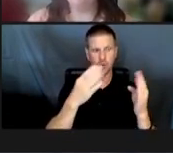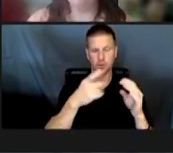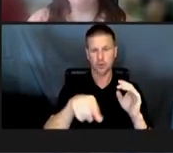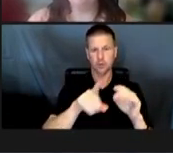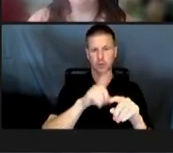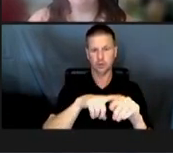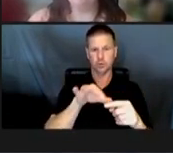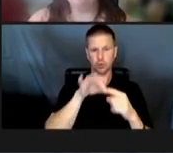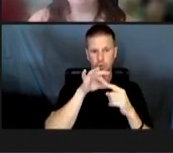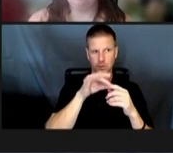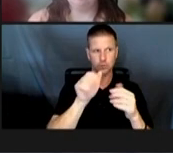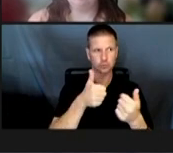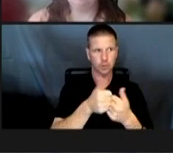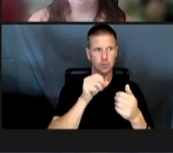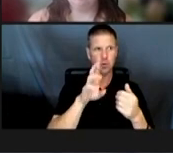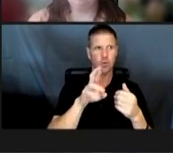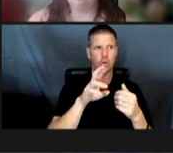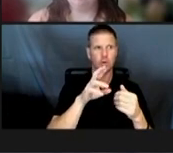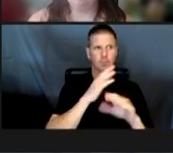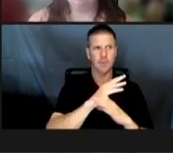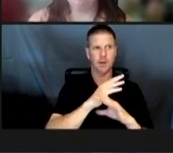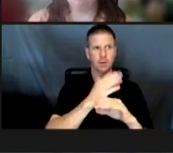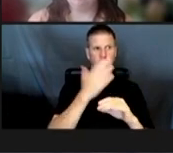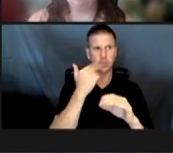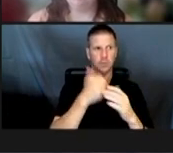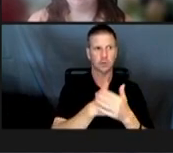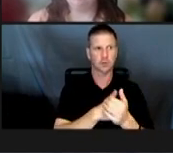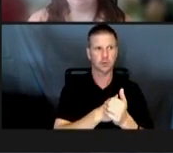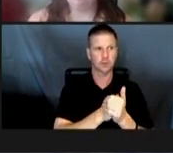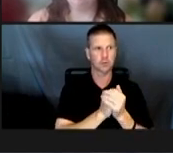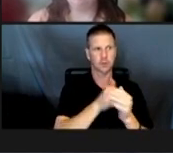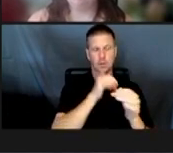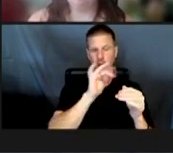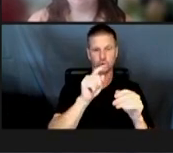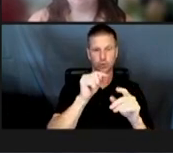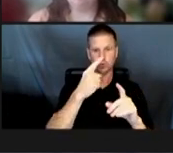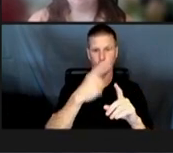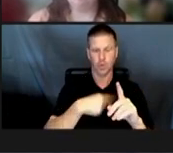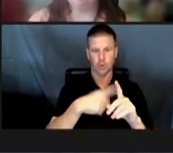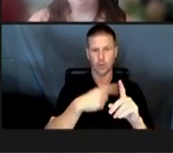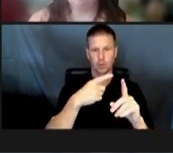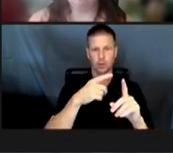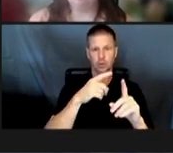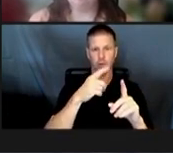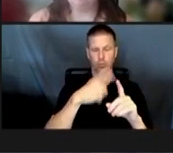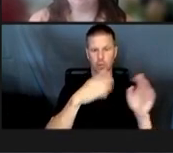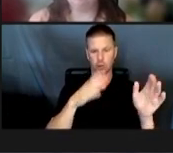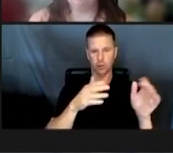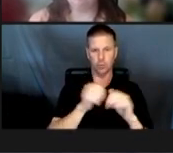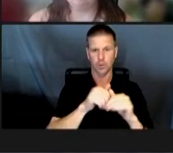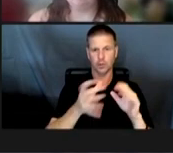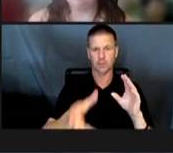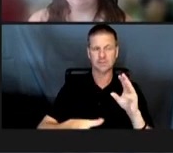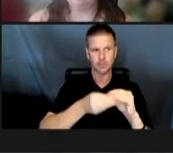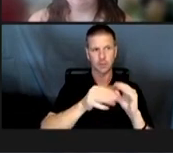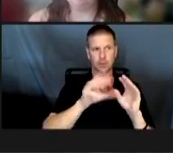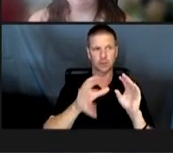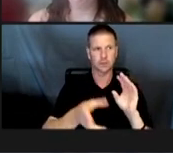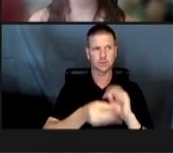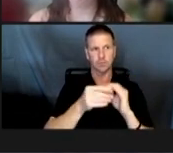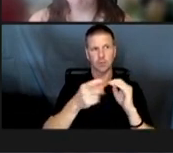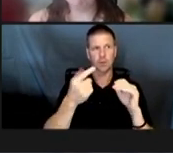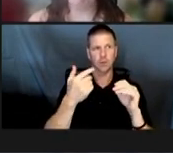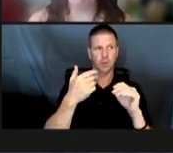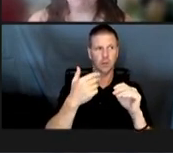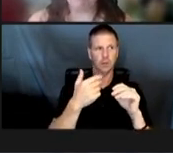unique challenges or barriers, because it's not just being a renter, it's then being a renter with a subsidy, and the subsidy has, you